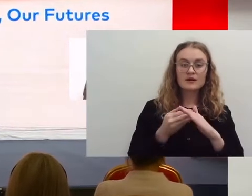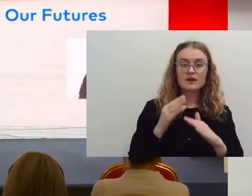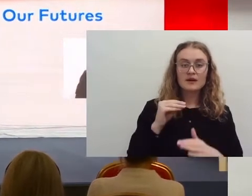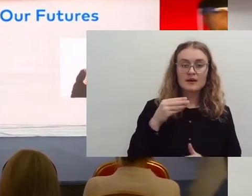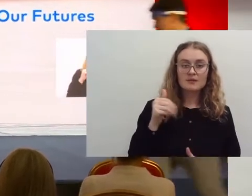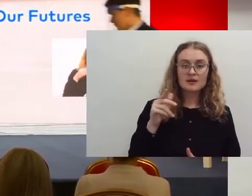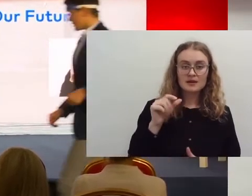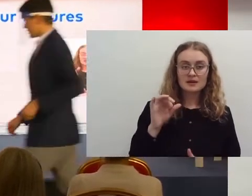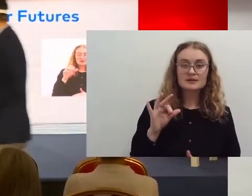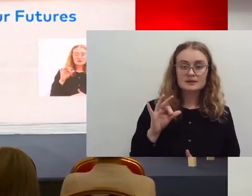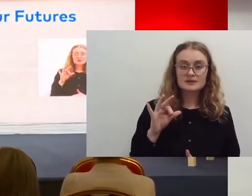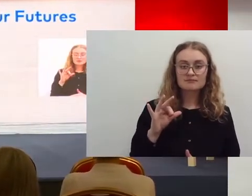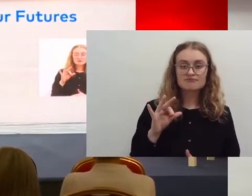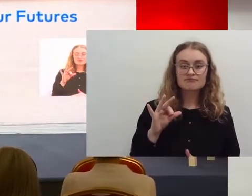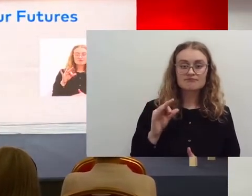Students Union.